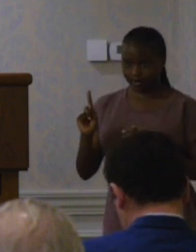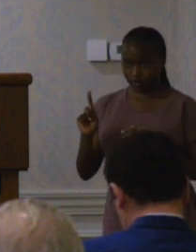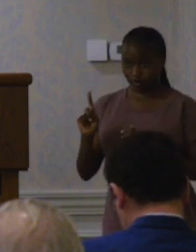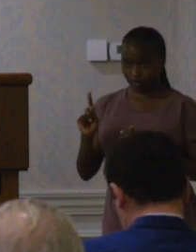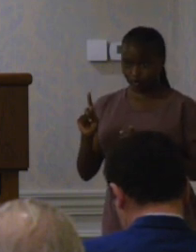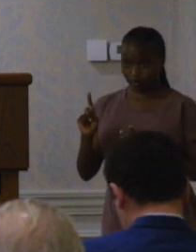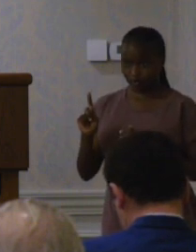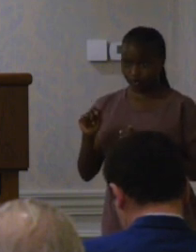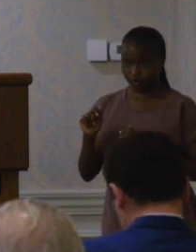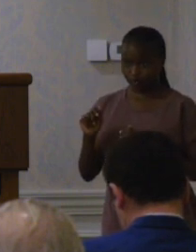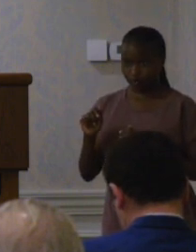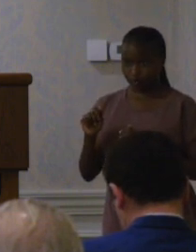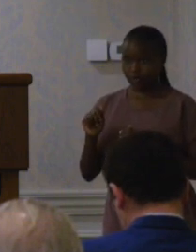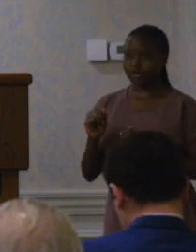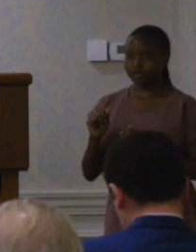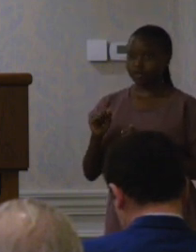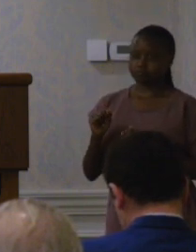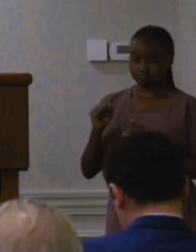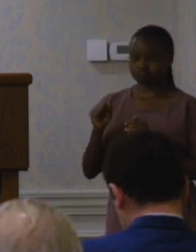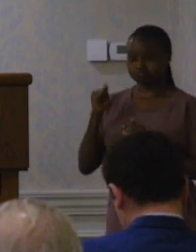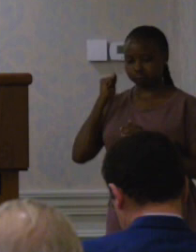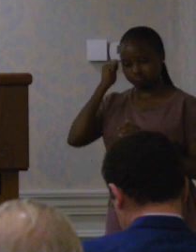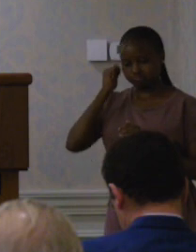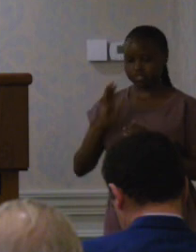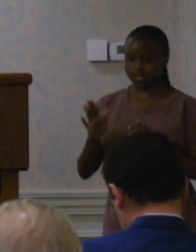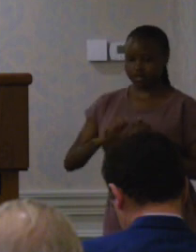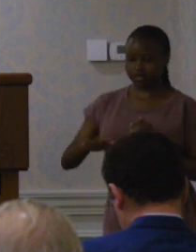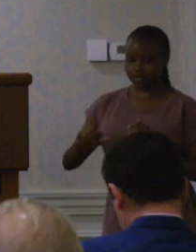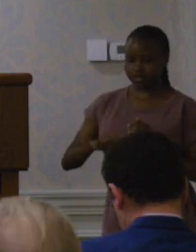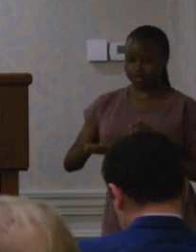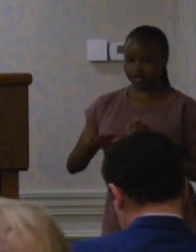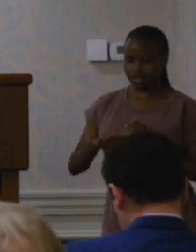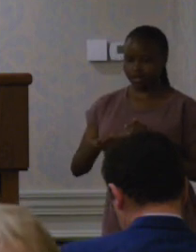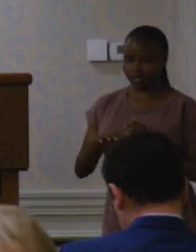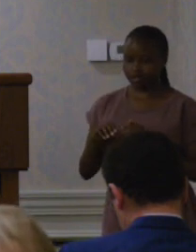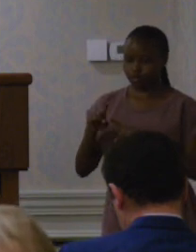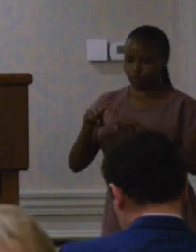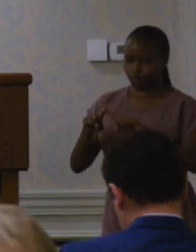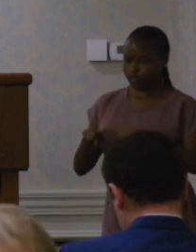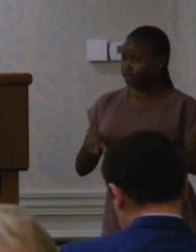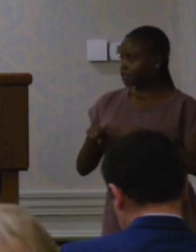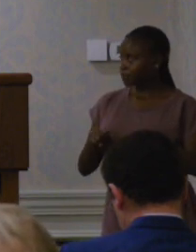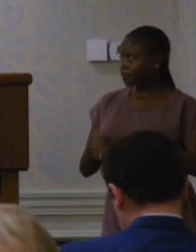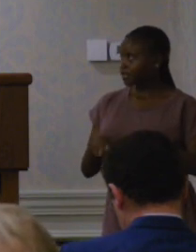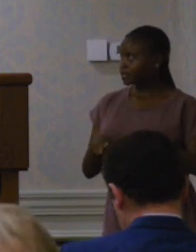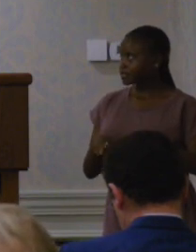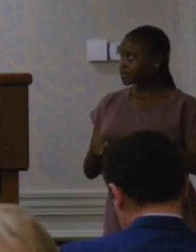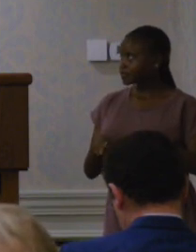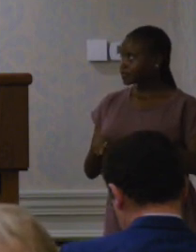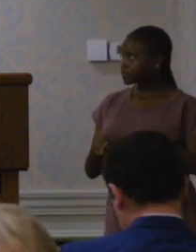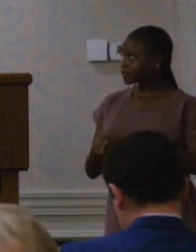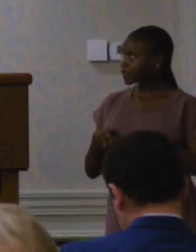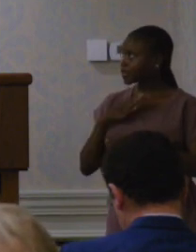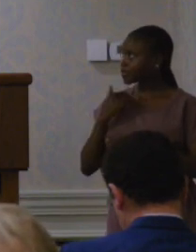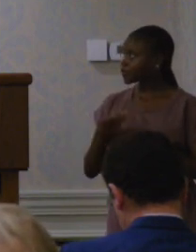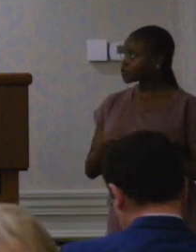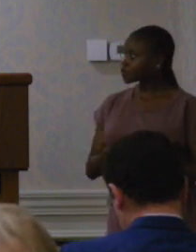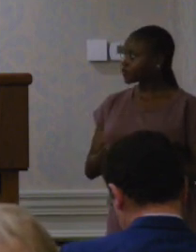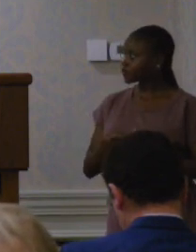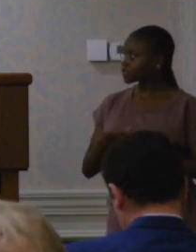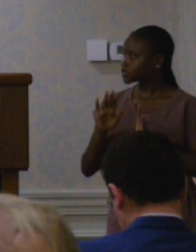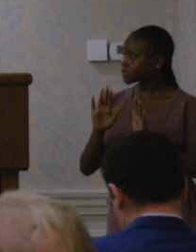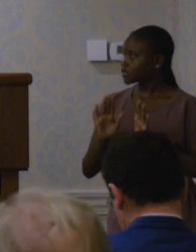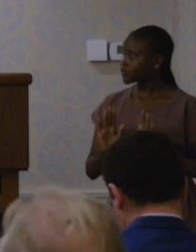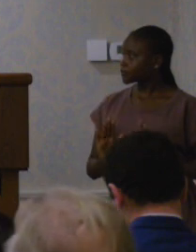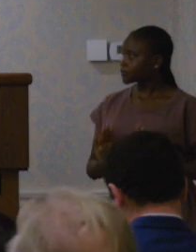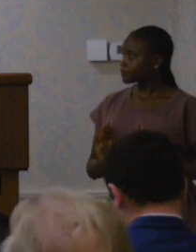it can be giving feedback. So it depends. So then I would like to emphasize the importance